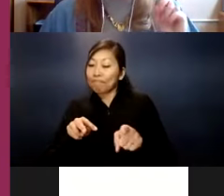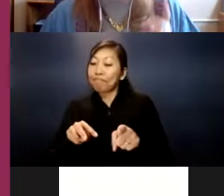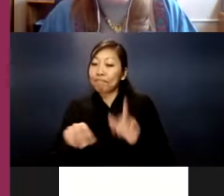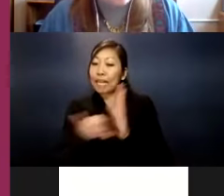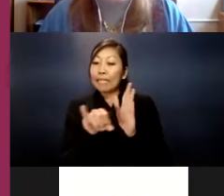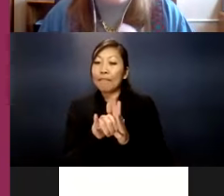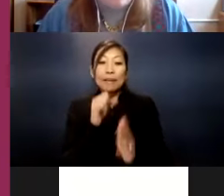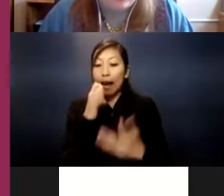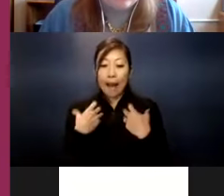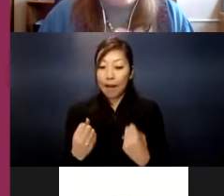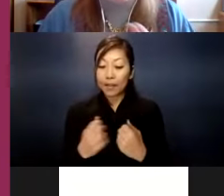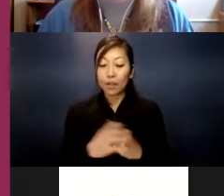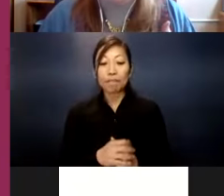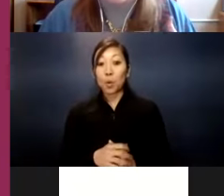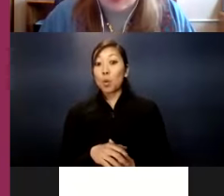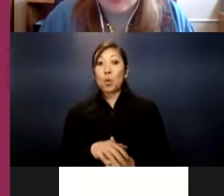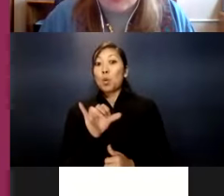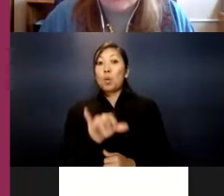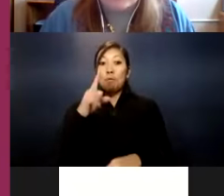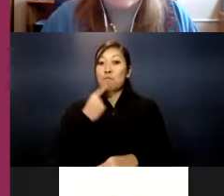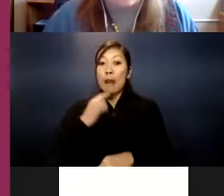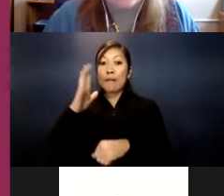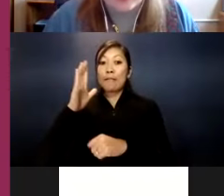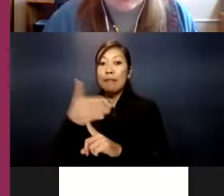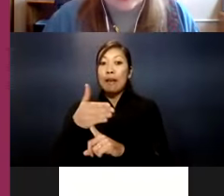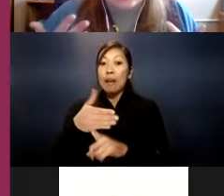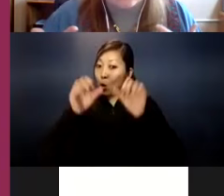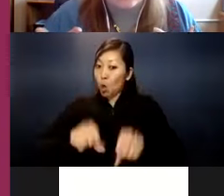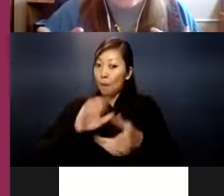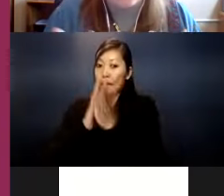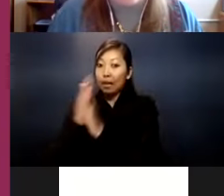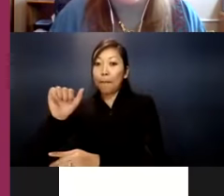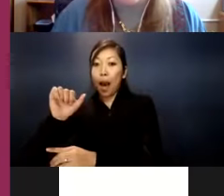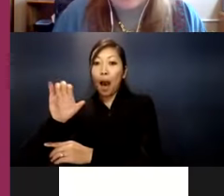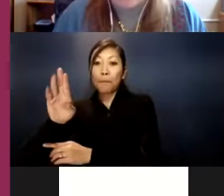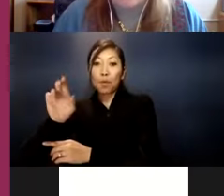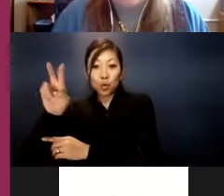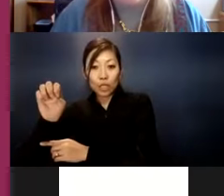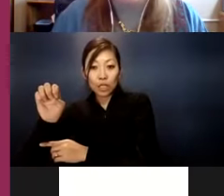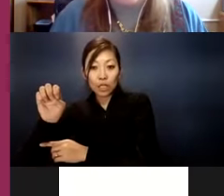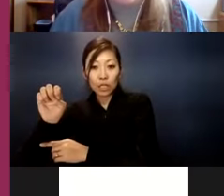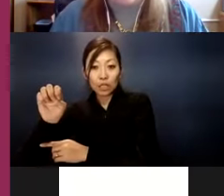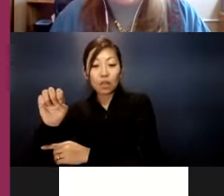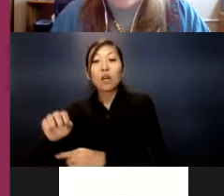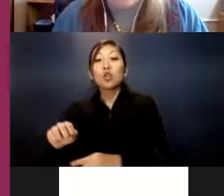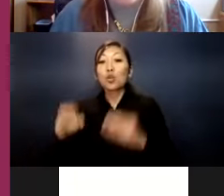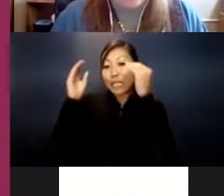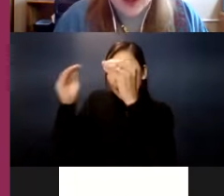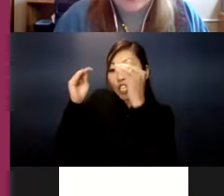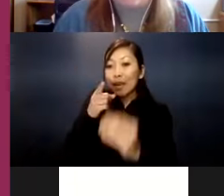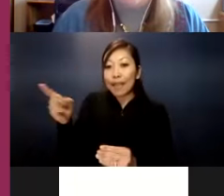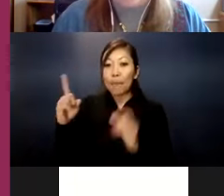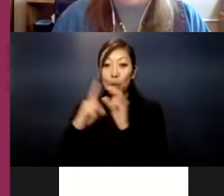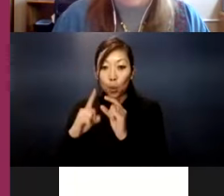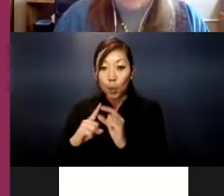or ooh, that could be abusive, so that they know they have the language to say what is healthy